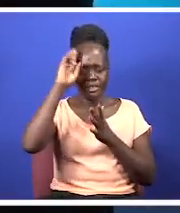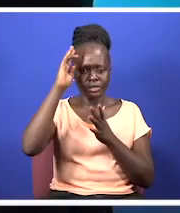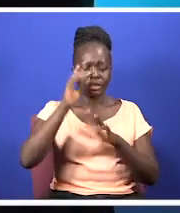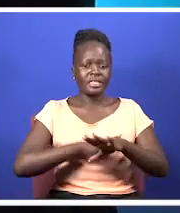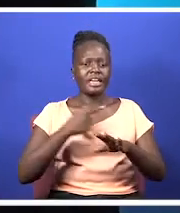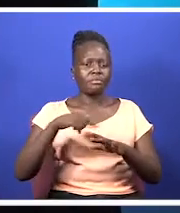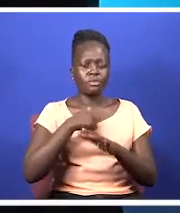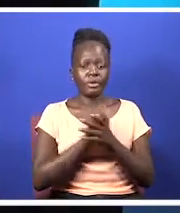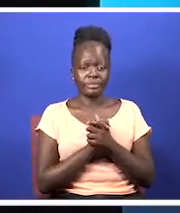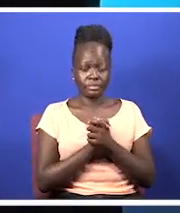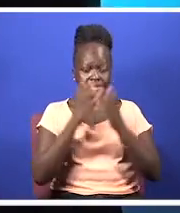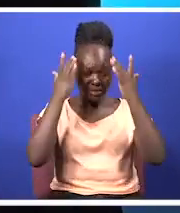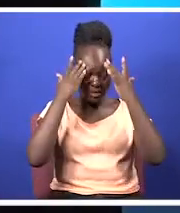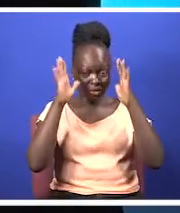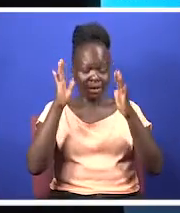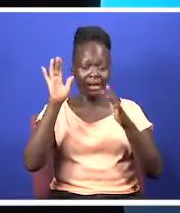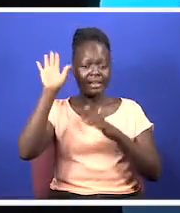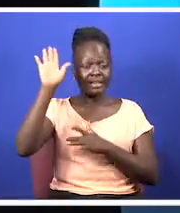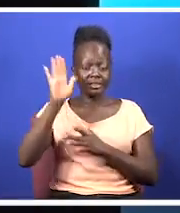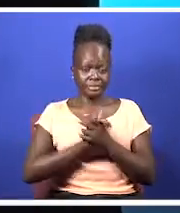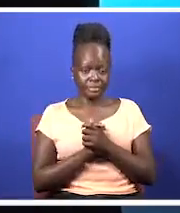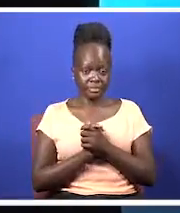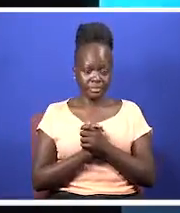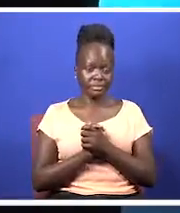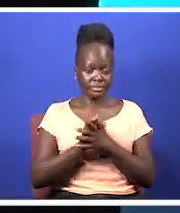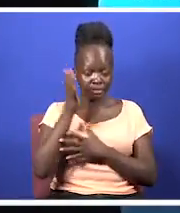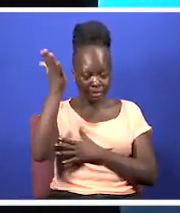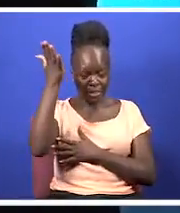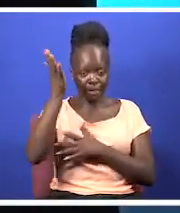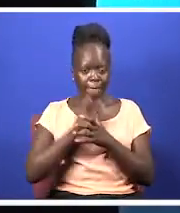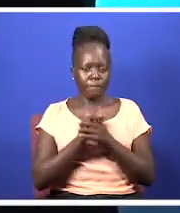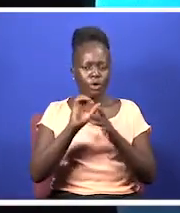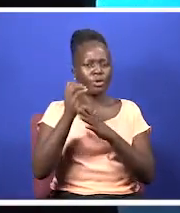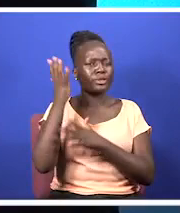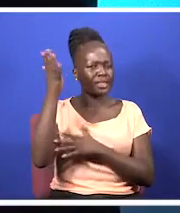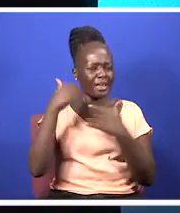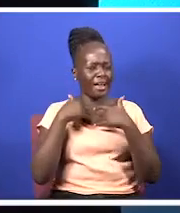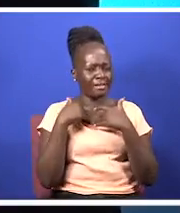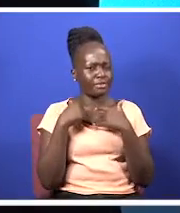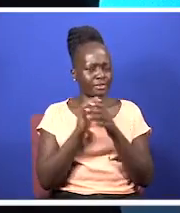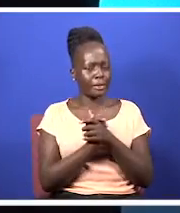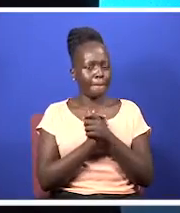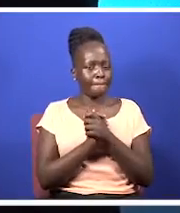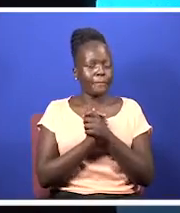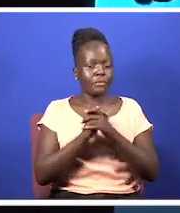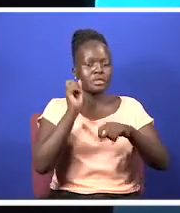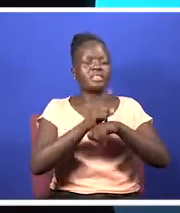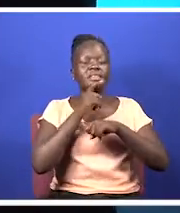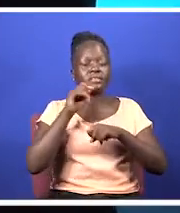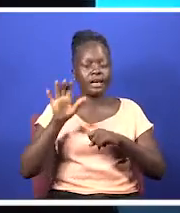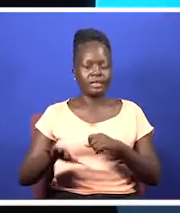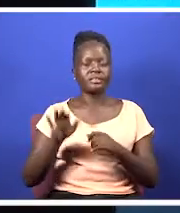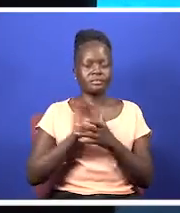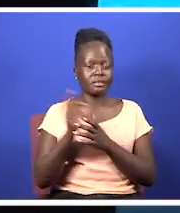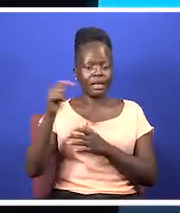we were oblivious of his existence or the fact that he was there, he sent his